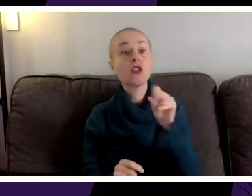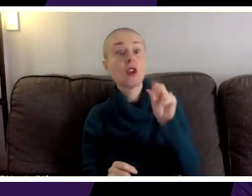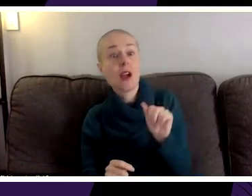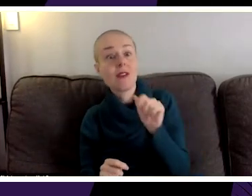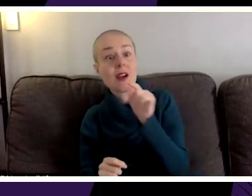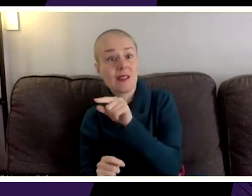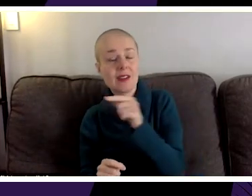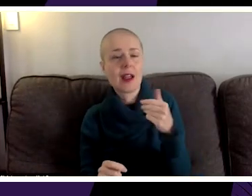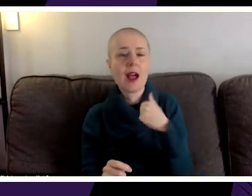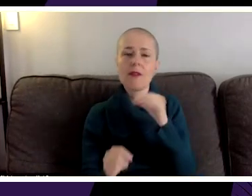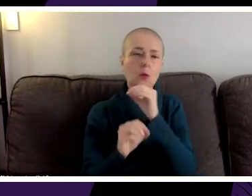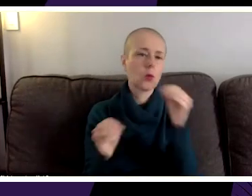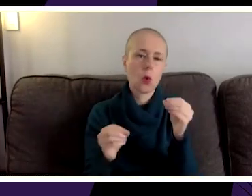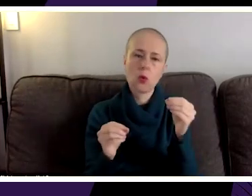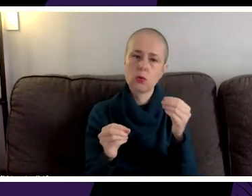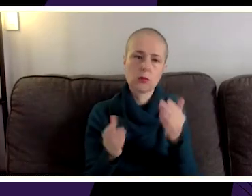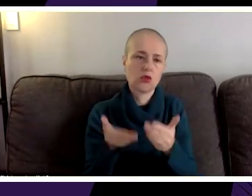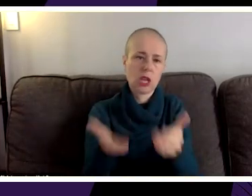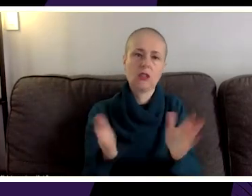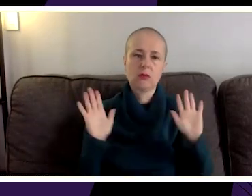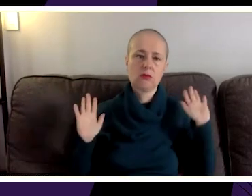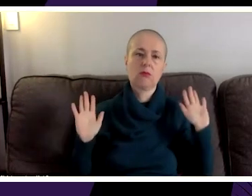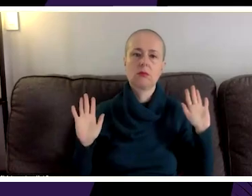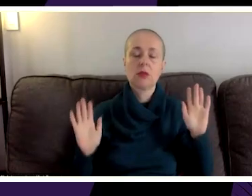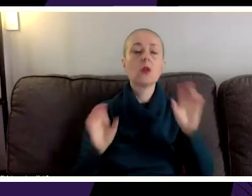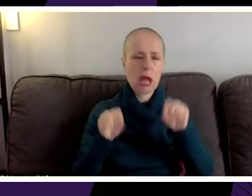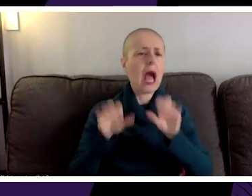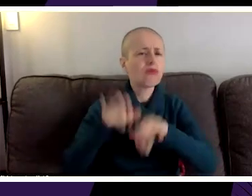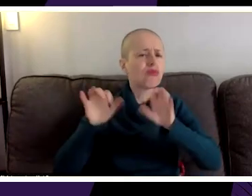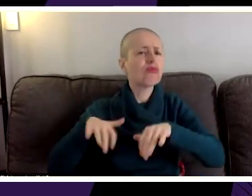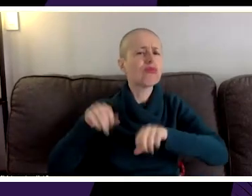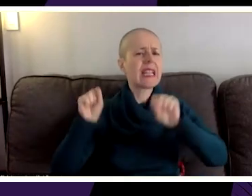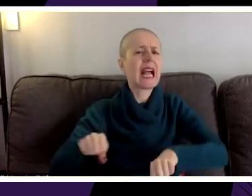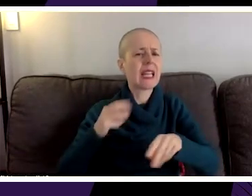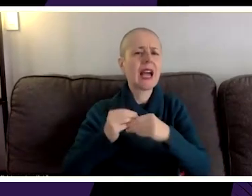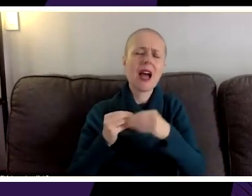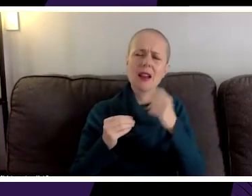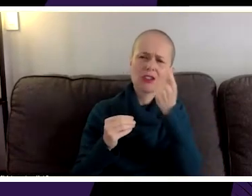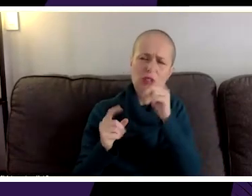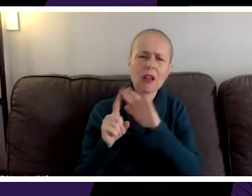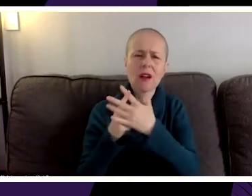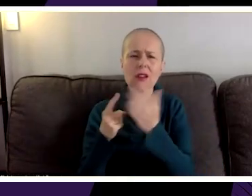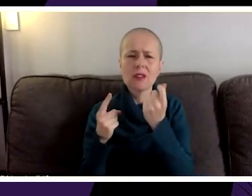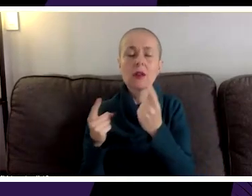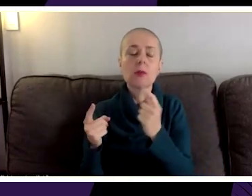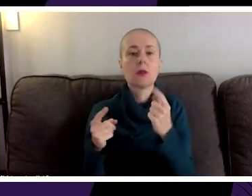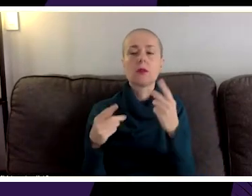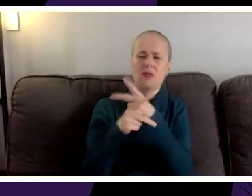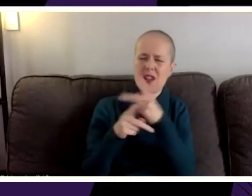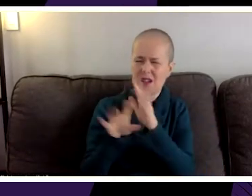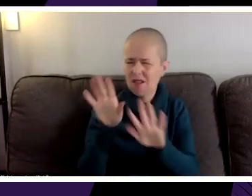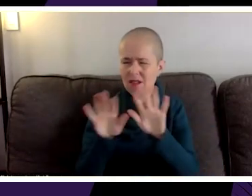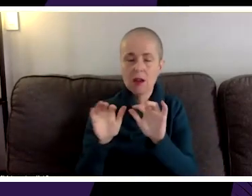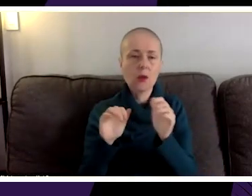with 0 hints. So you can definitely still fill in stuff, infer from context clues most of the time, but I think it can be quite hard to figure out